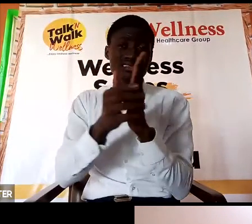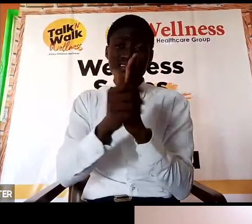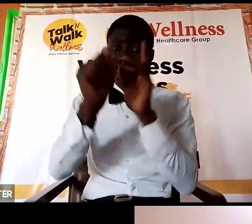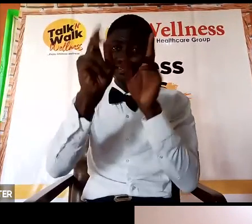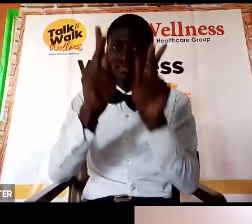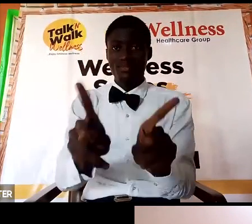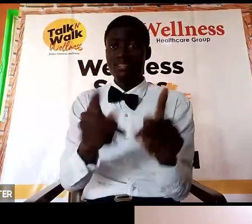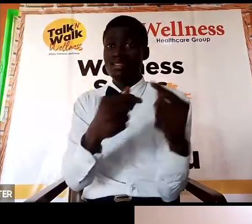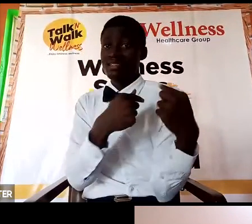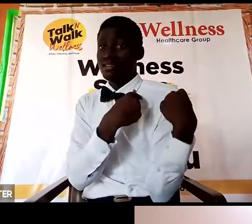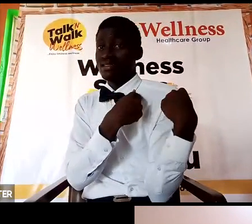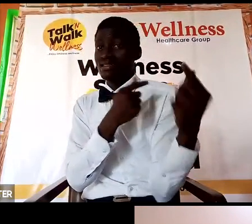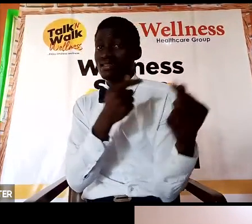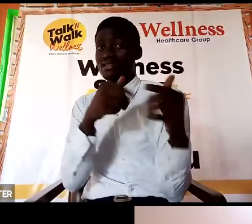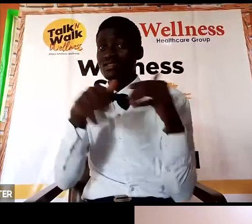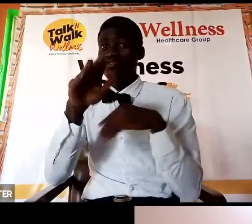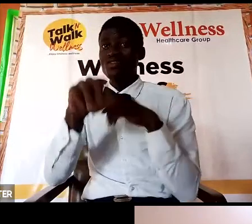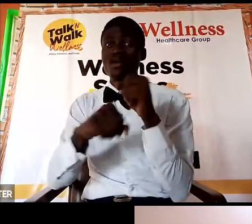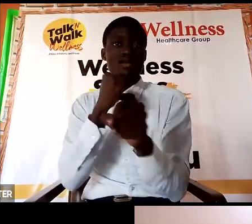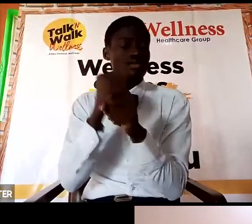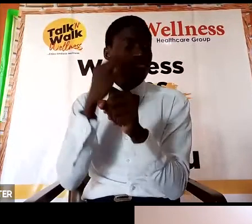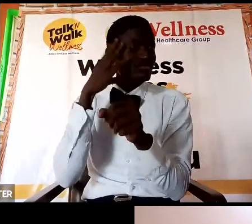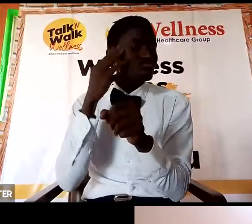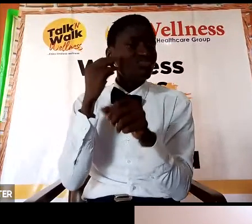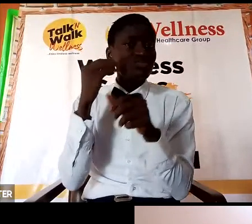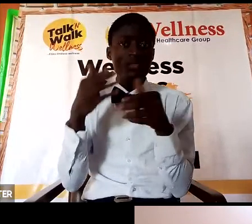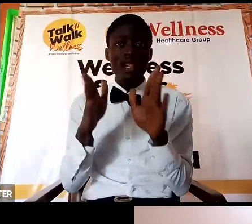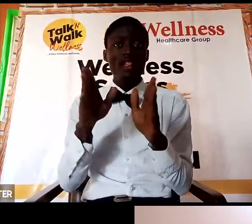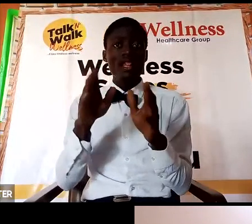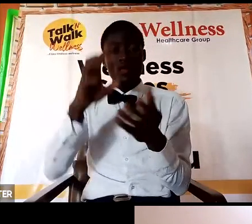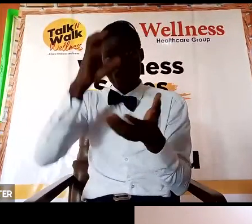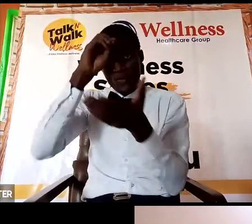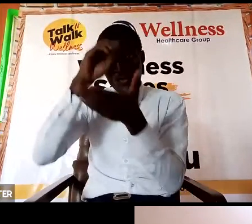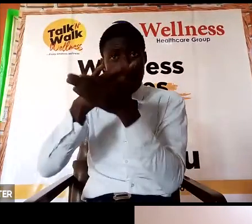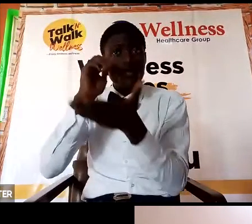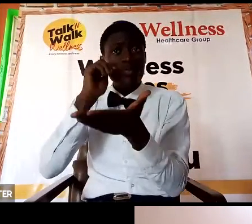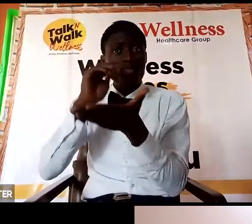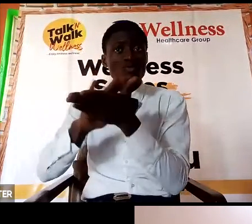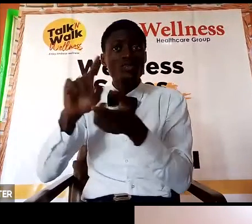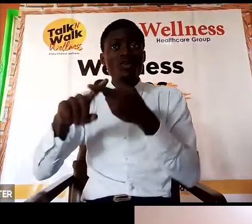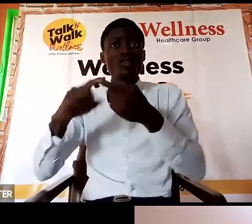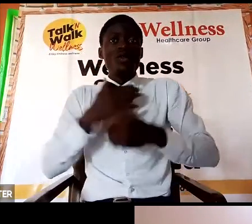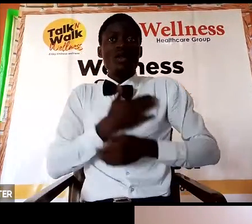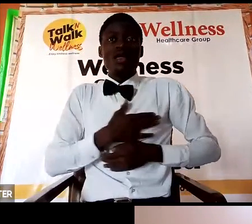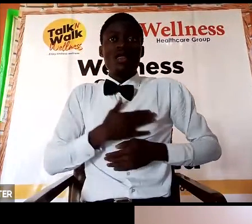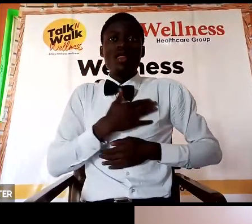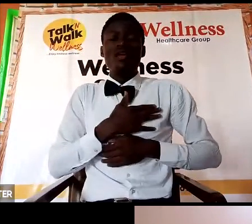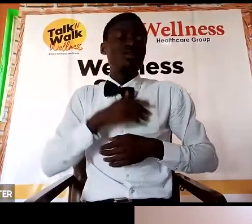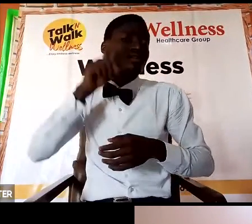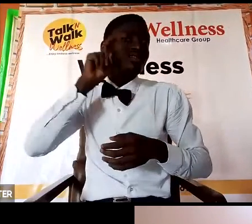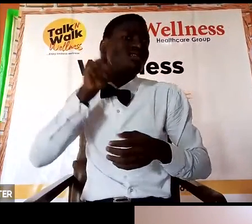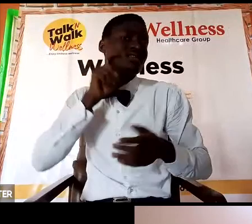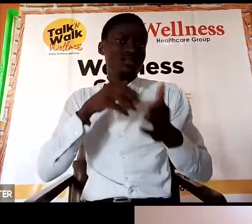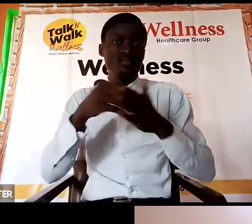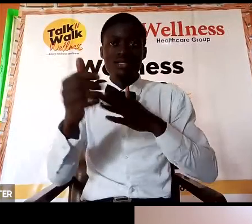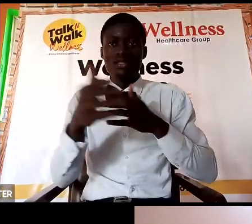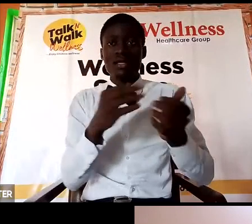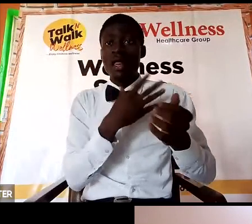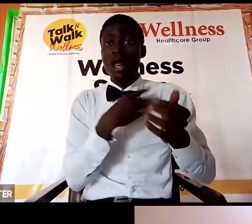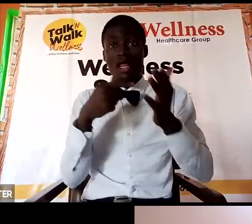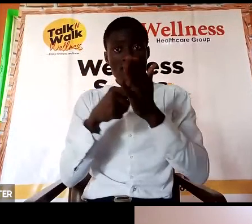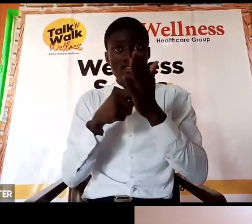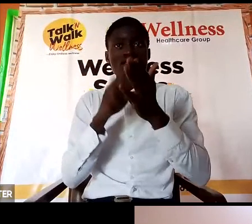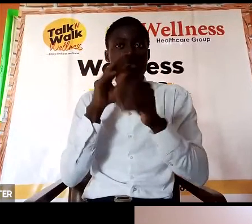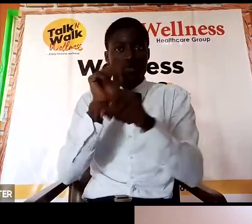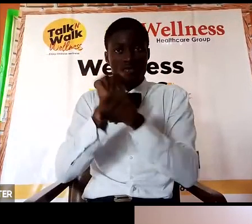allowing couples to enjoy the fulfillment that God has put into sex. And this is what she does, and she does it very well.